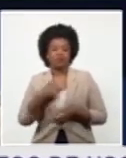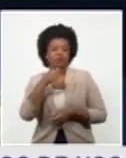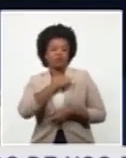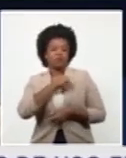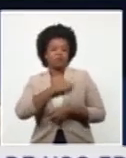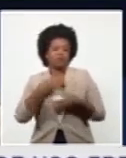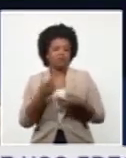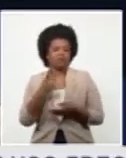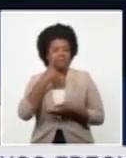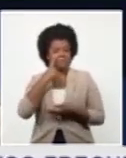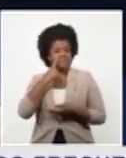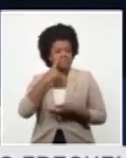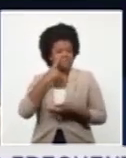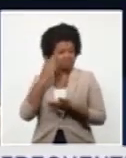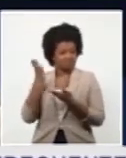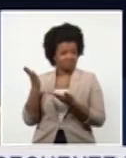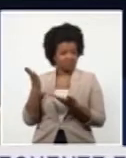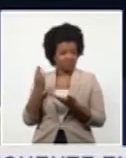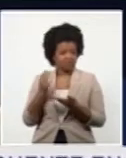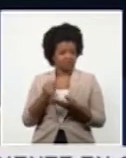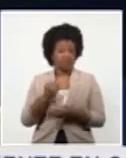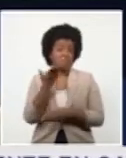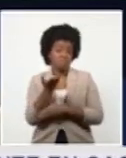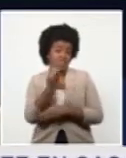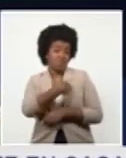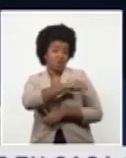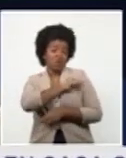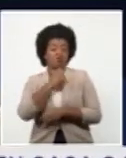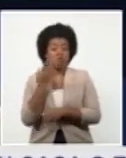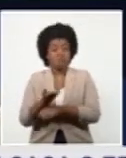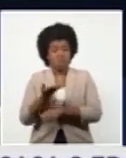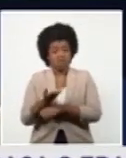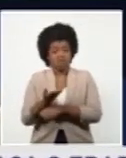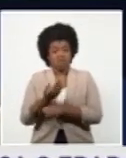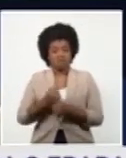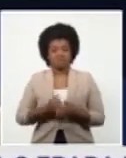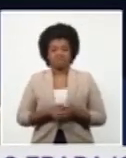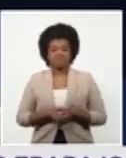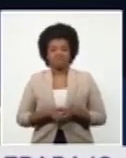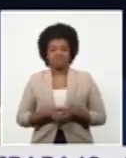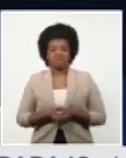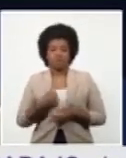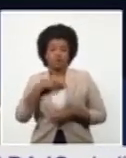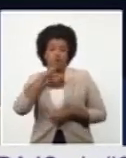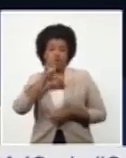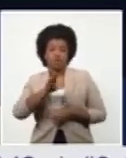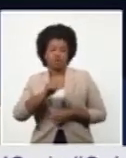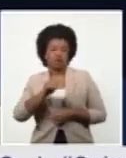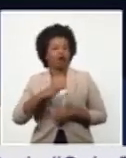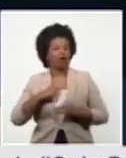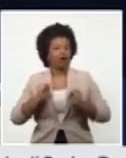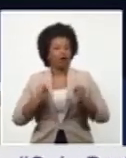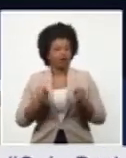I present to you in this briefing. Finally, in addition to this gratitude, I wanted to